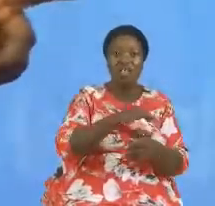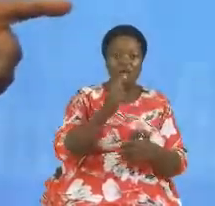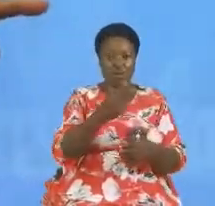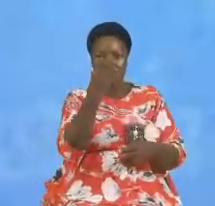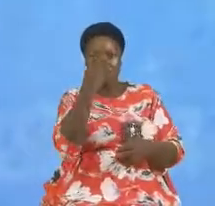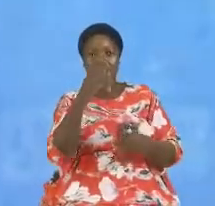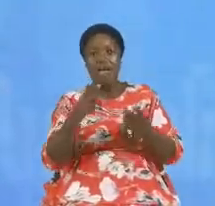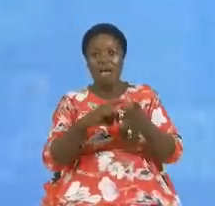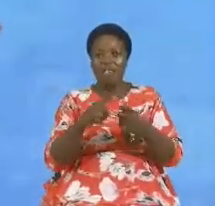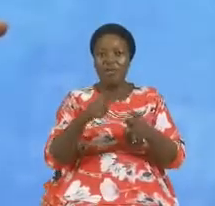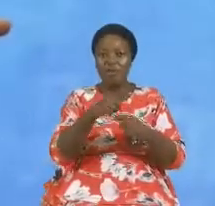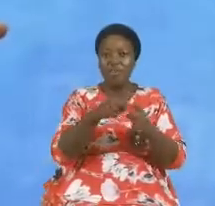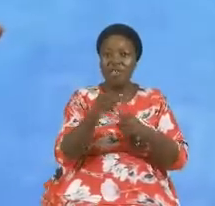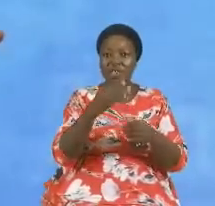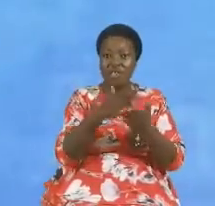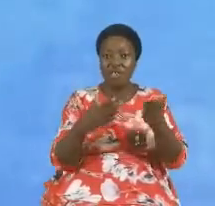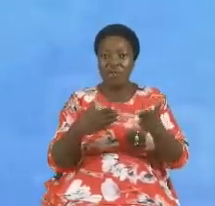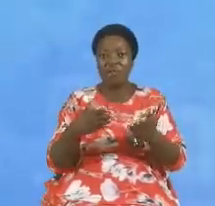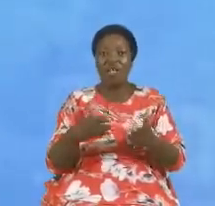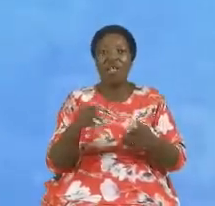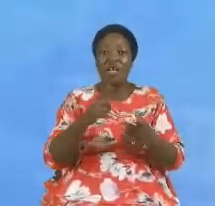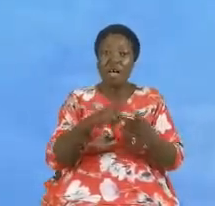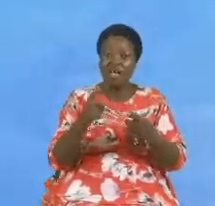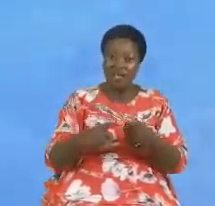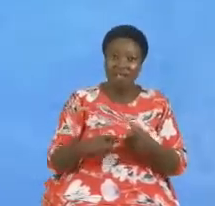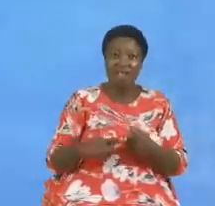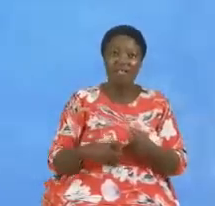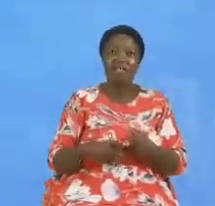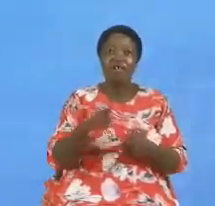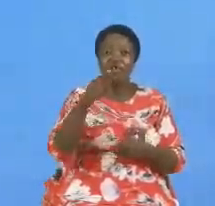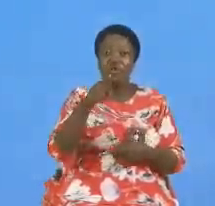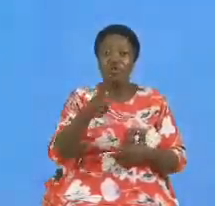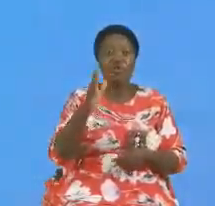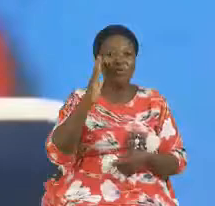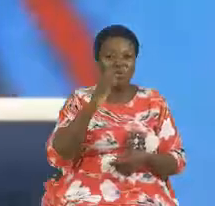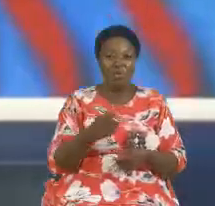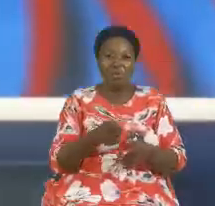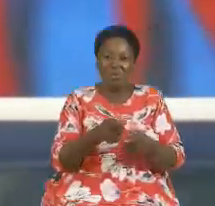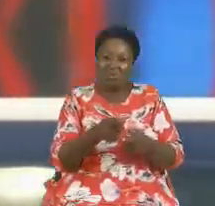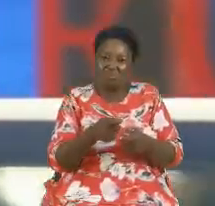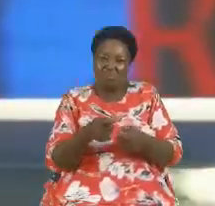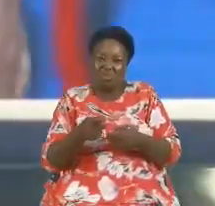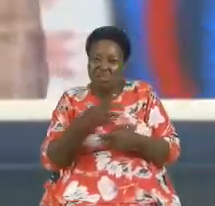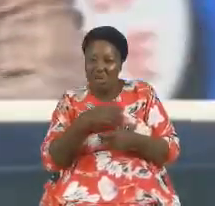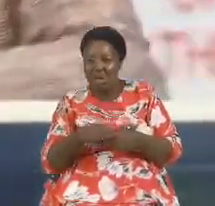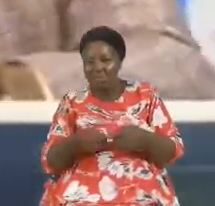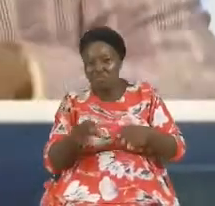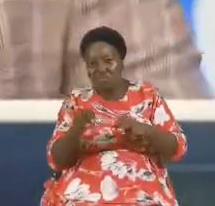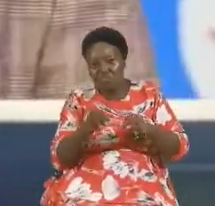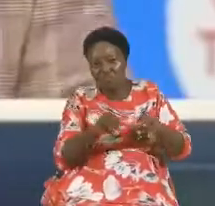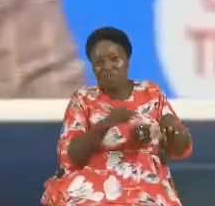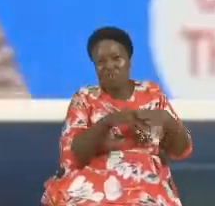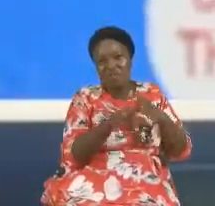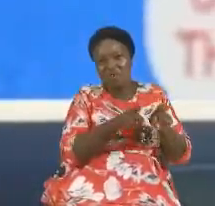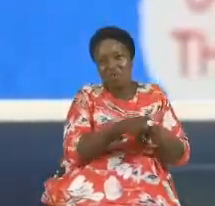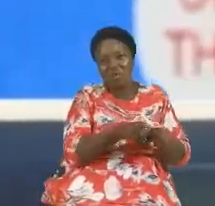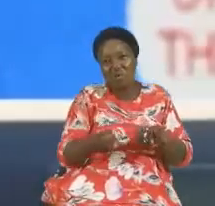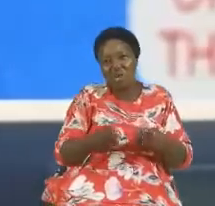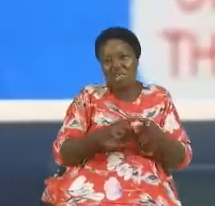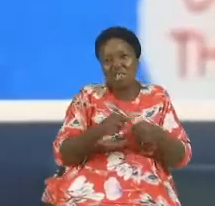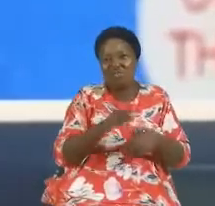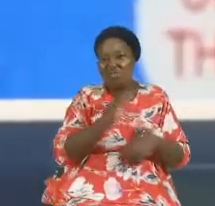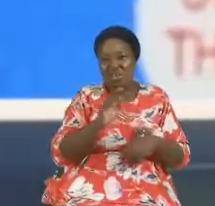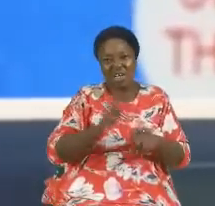we say this, if we do this, he will frown. When they say something and then you